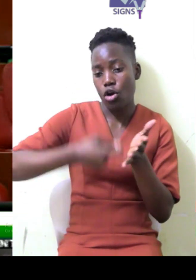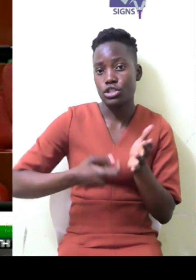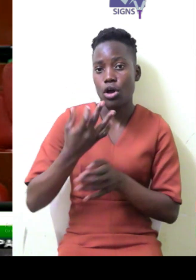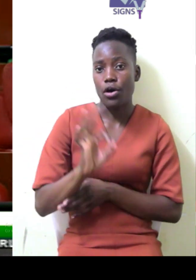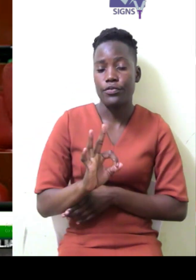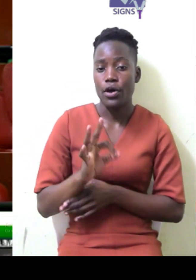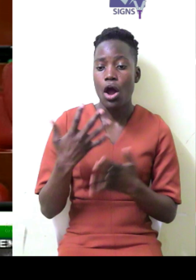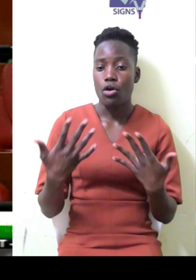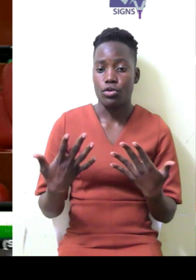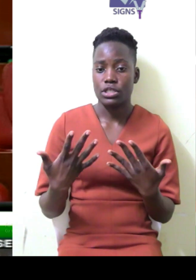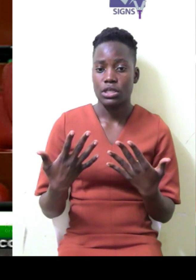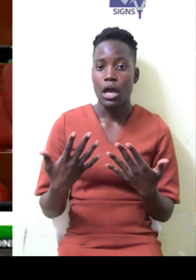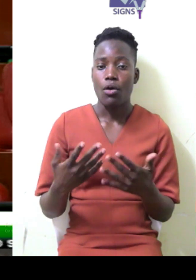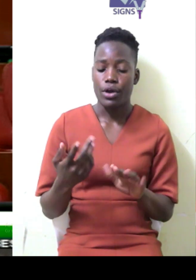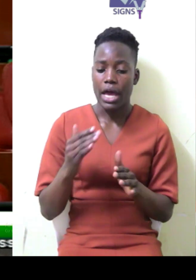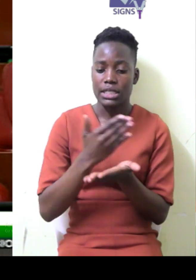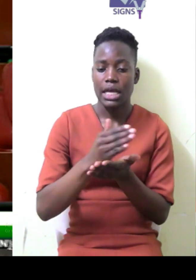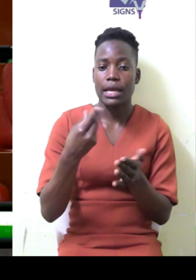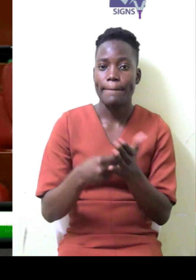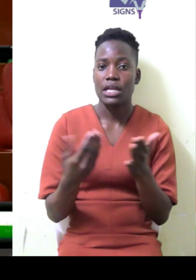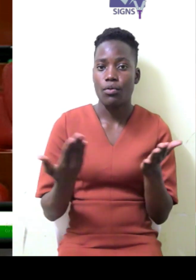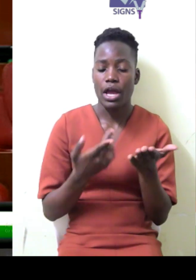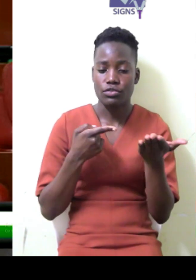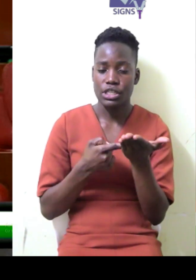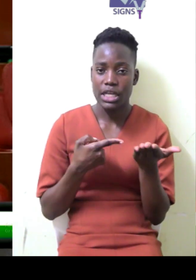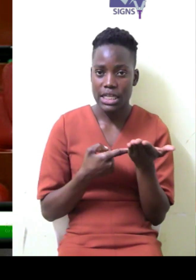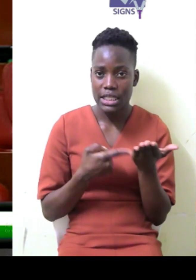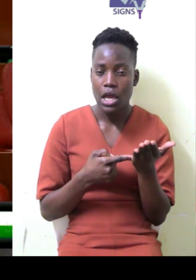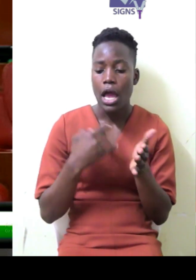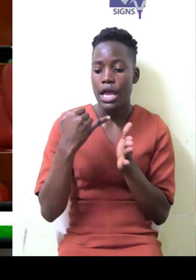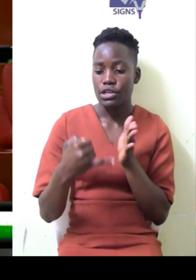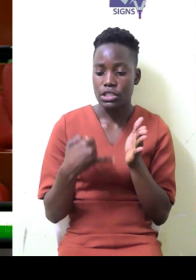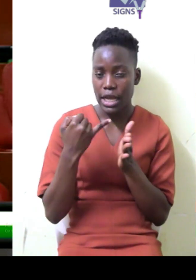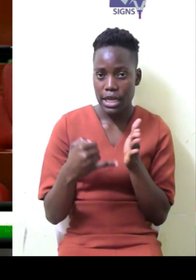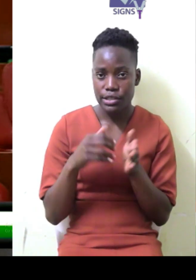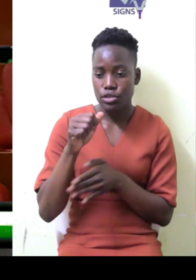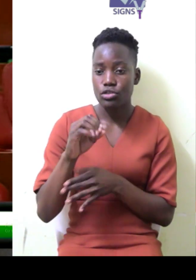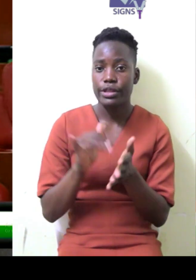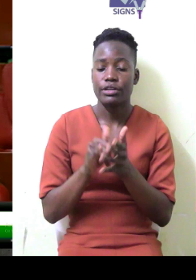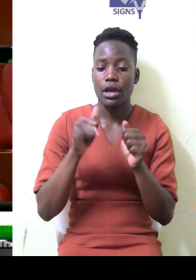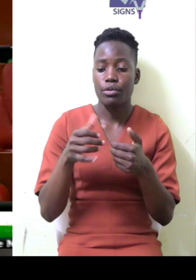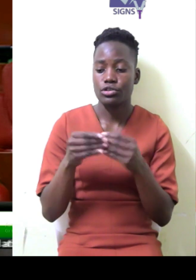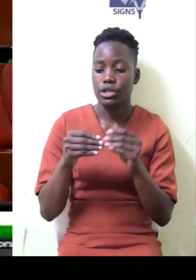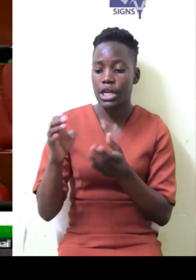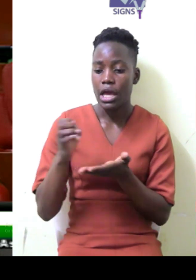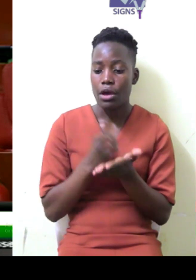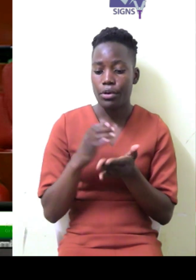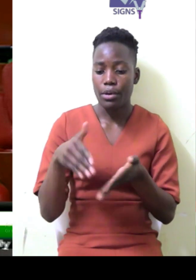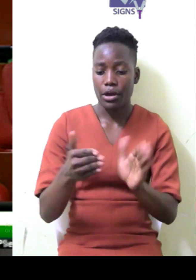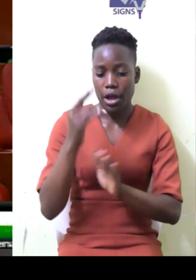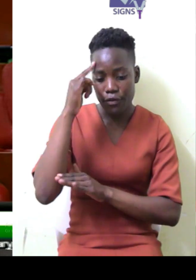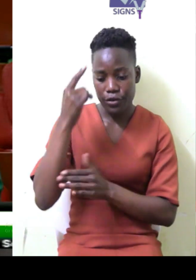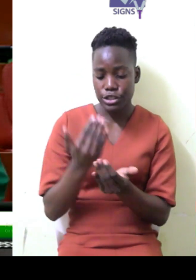We are putting money to sectors like digitization, industrialization, so that we're able to create employment opportunities for